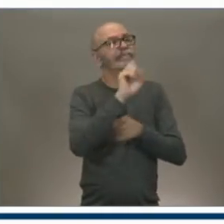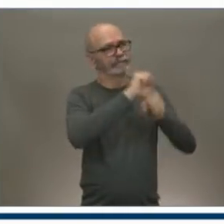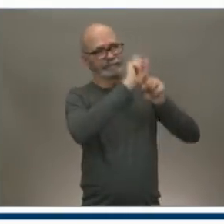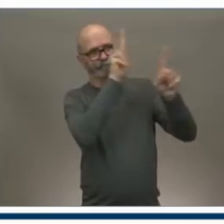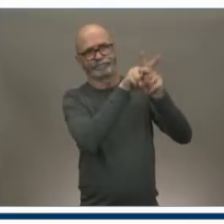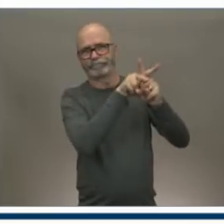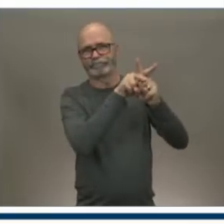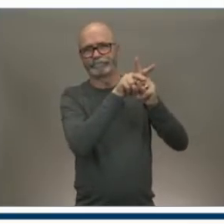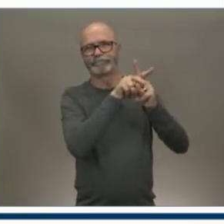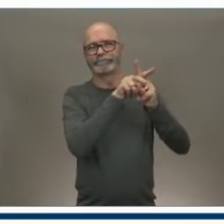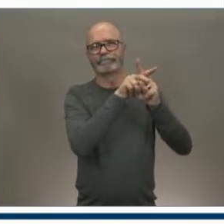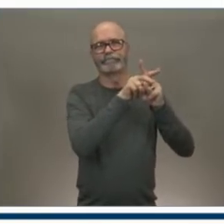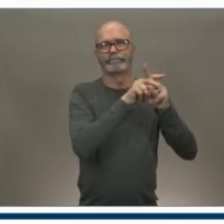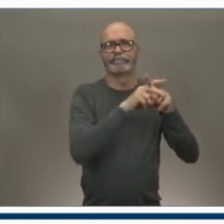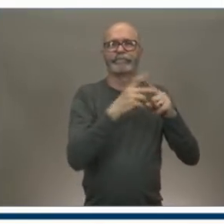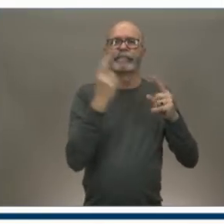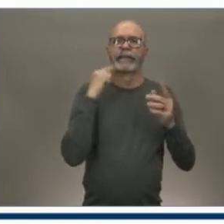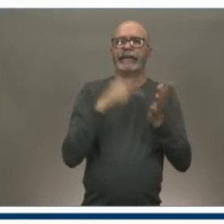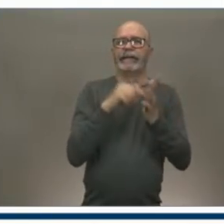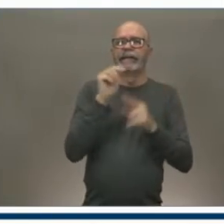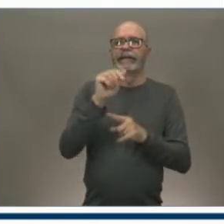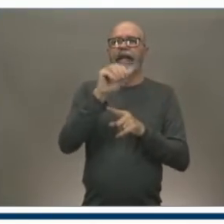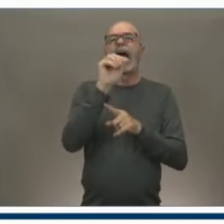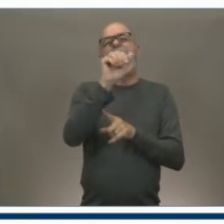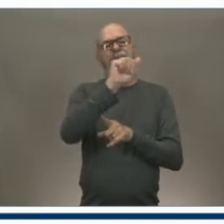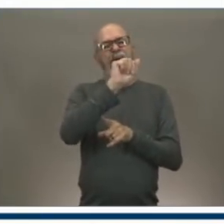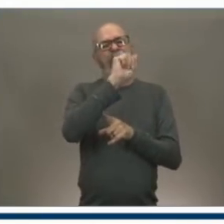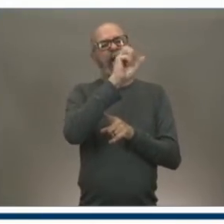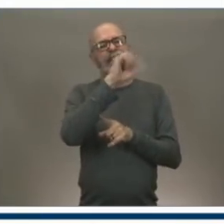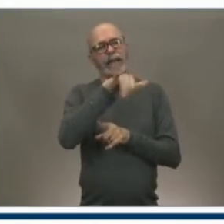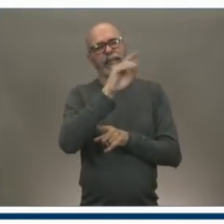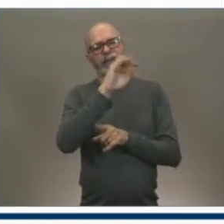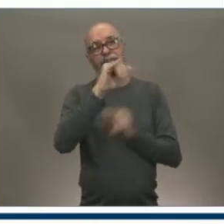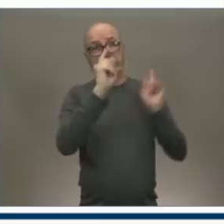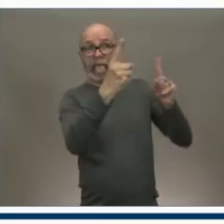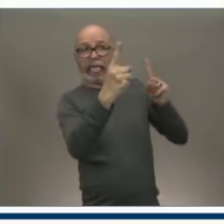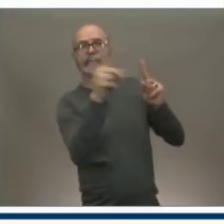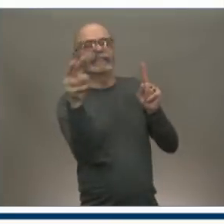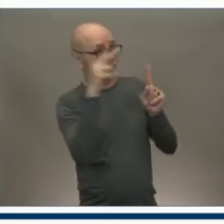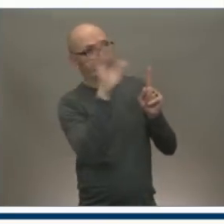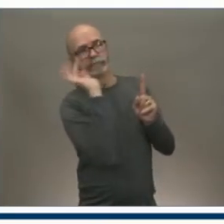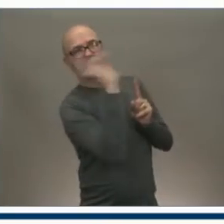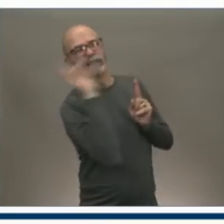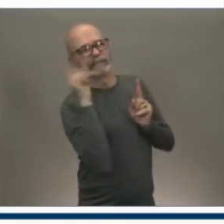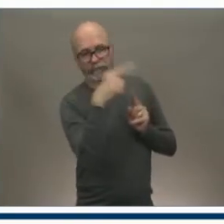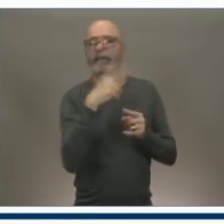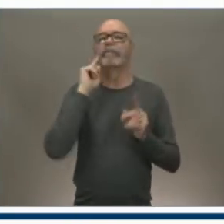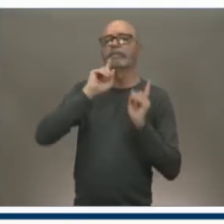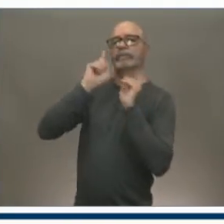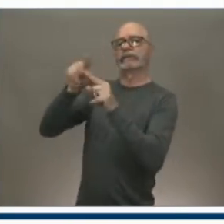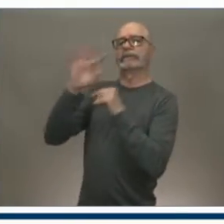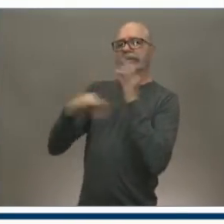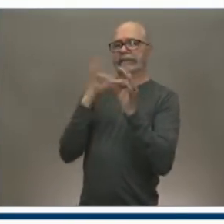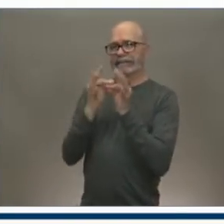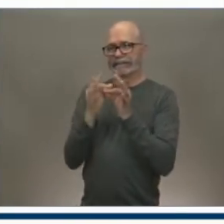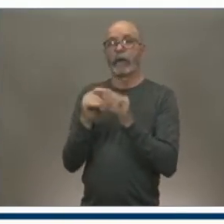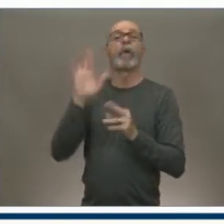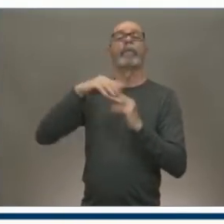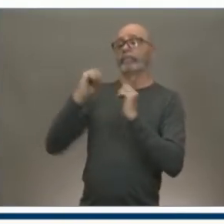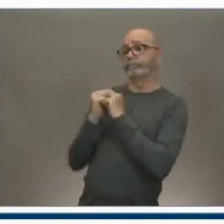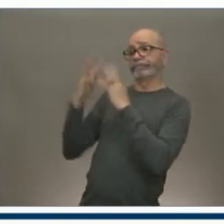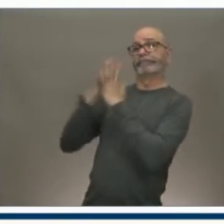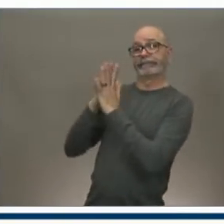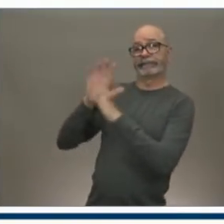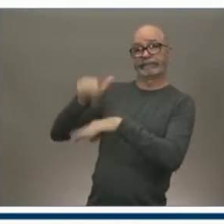centers, or you can stop in at one of our rapid testing pop-up sites. I did that last Friday right at the convention center, and